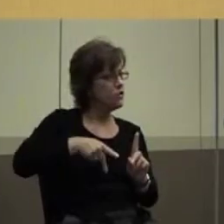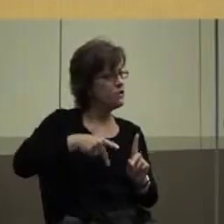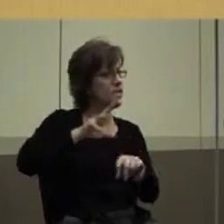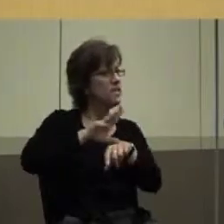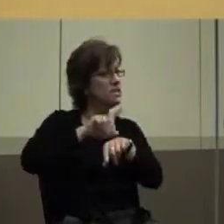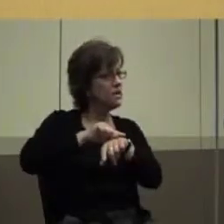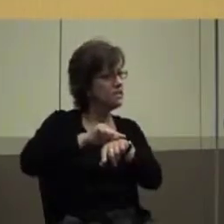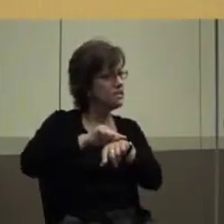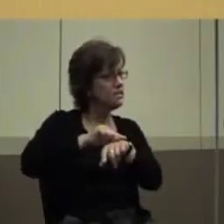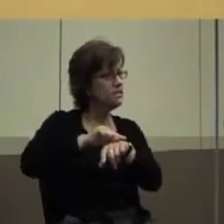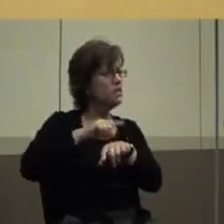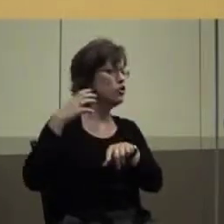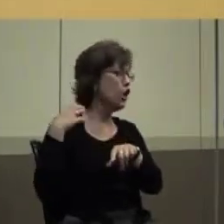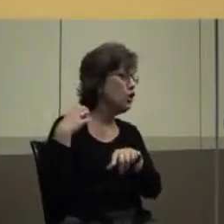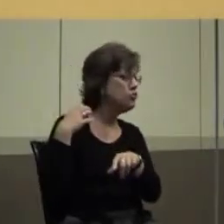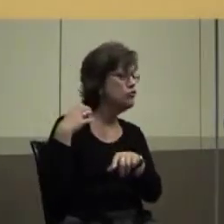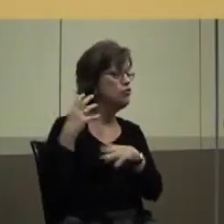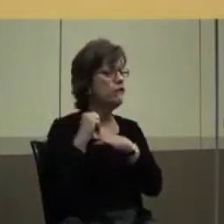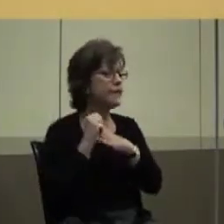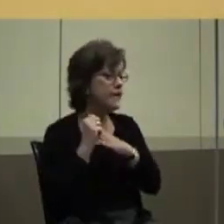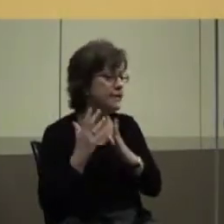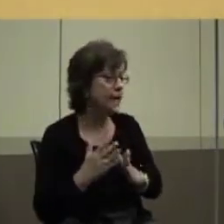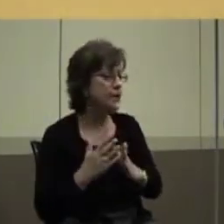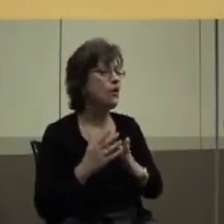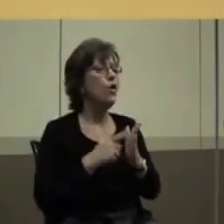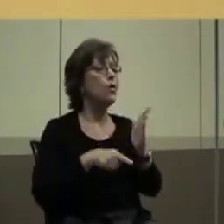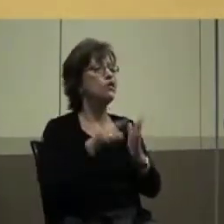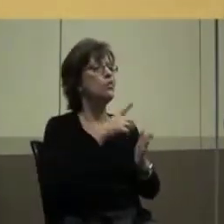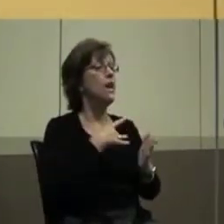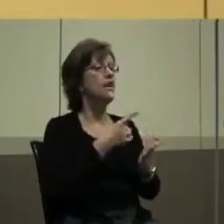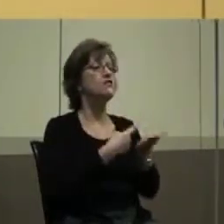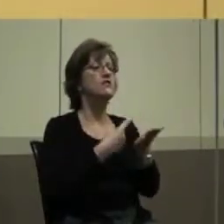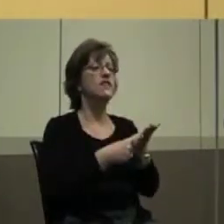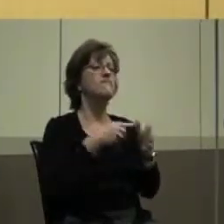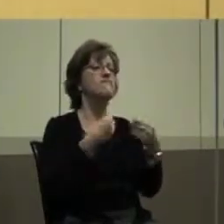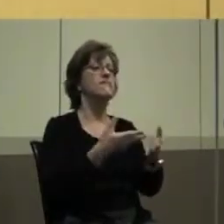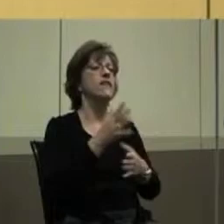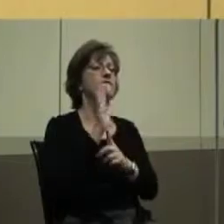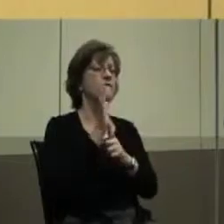or coach or facilitator. So I'll give you 5 minutes.